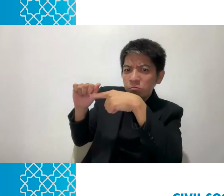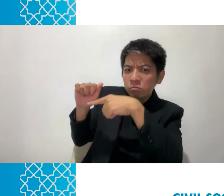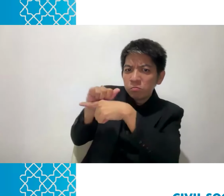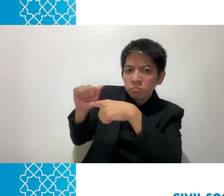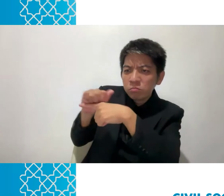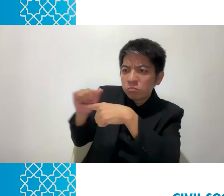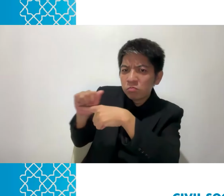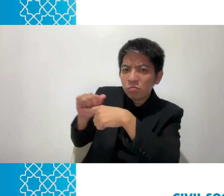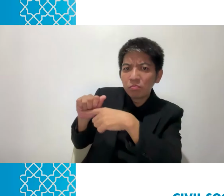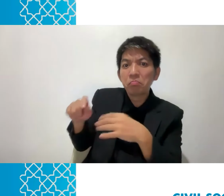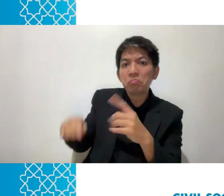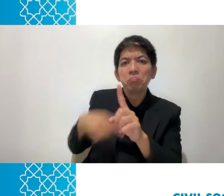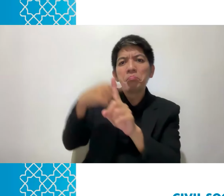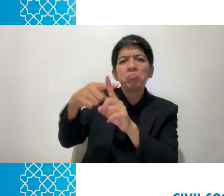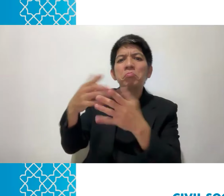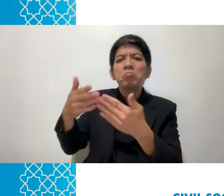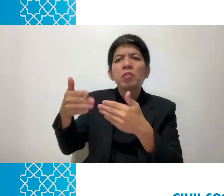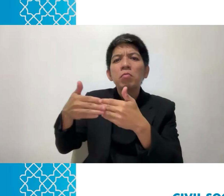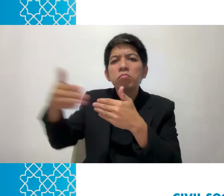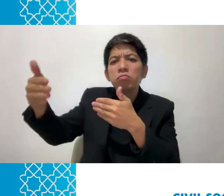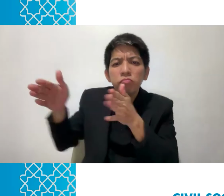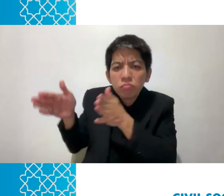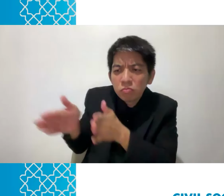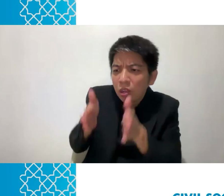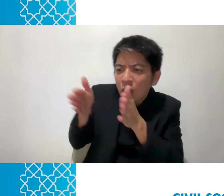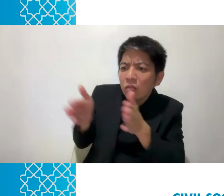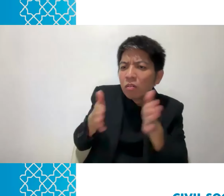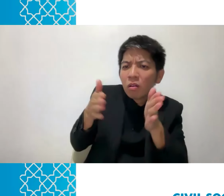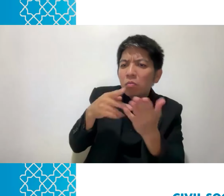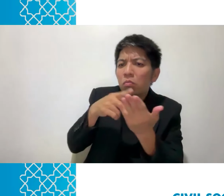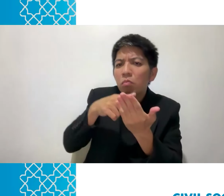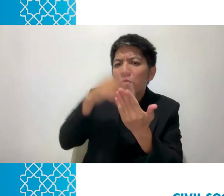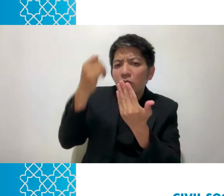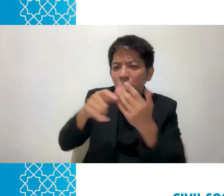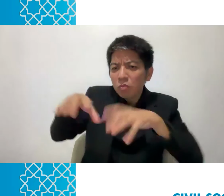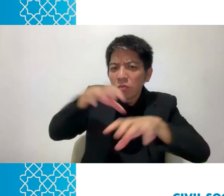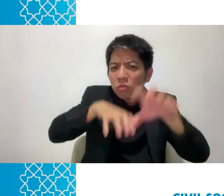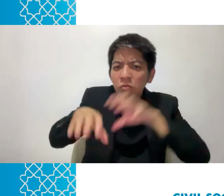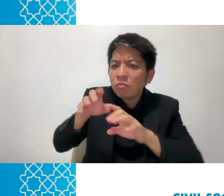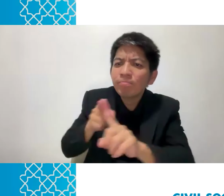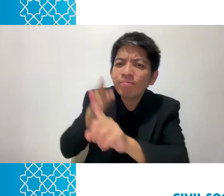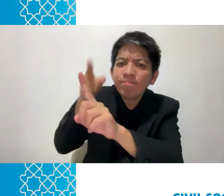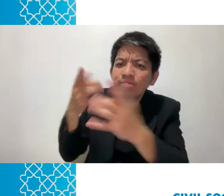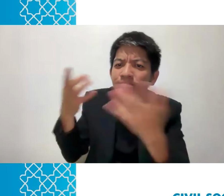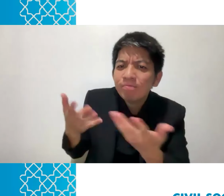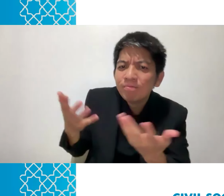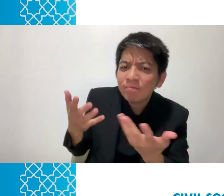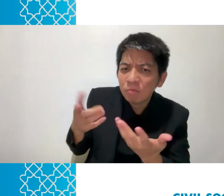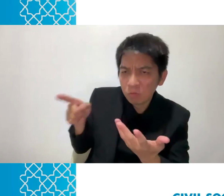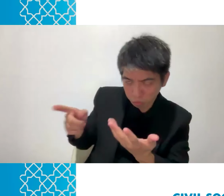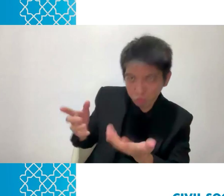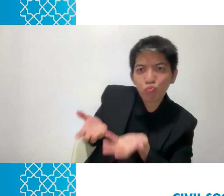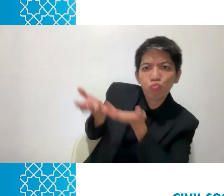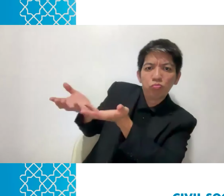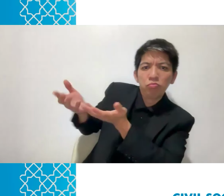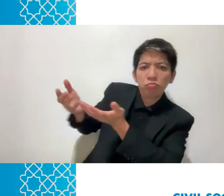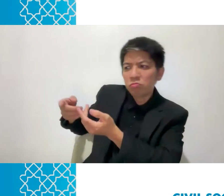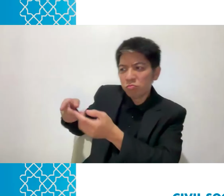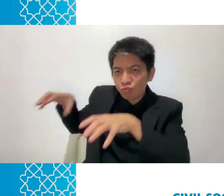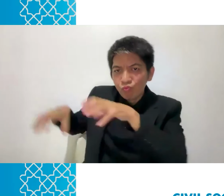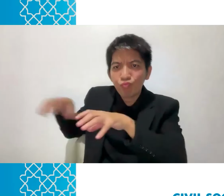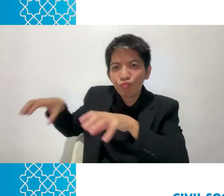projects, and also help them implement projects. And to me,